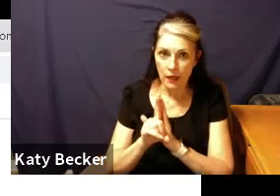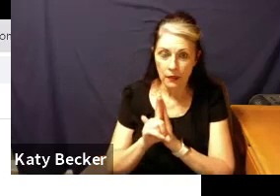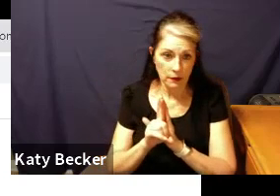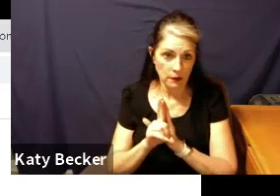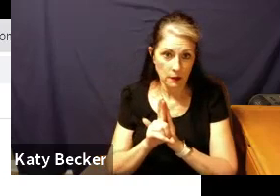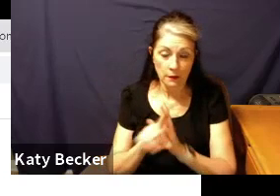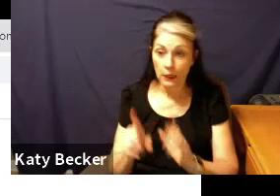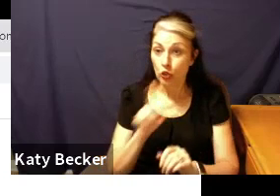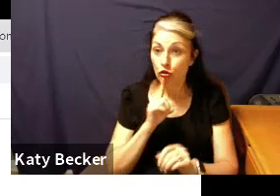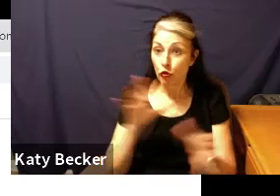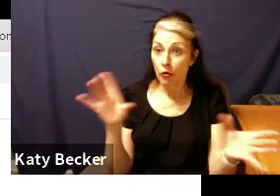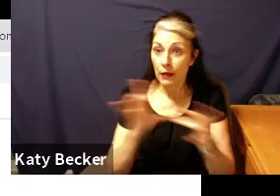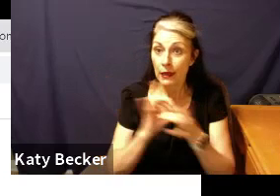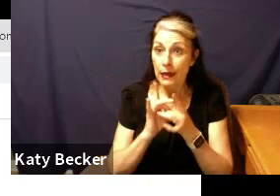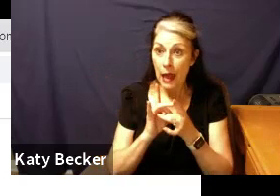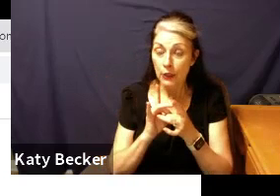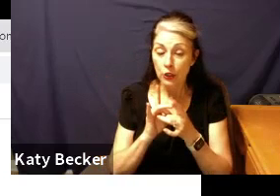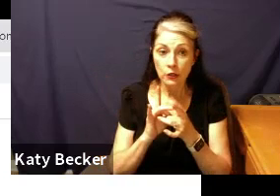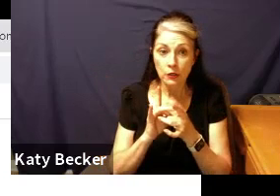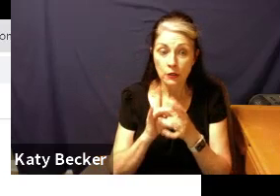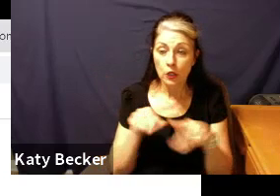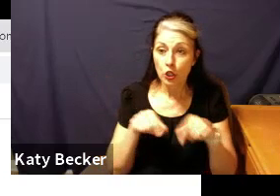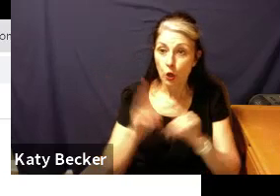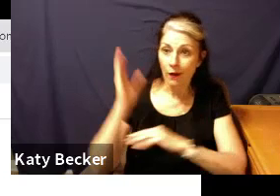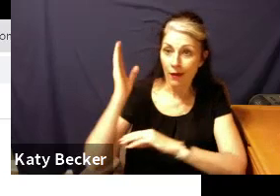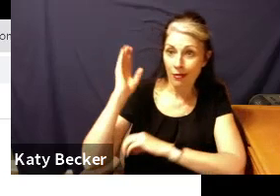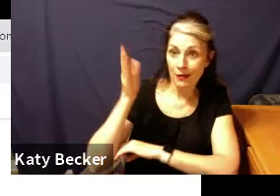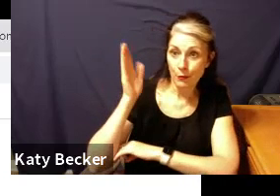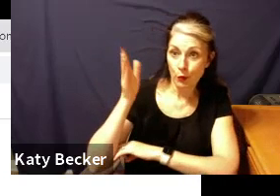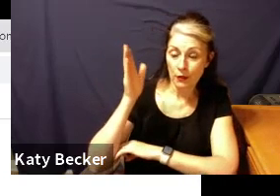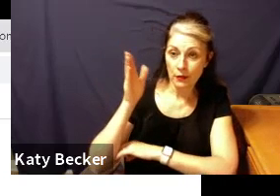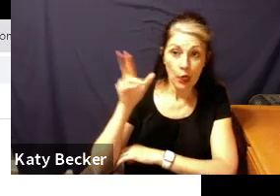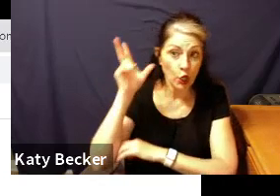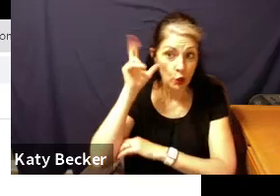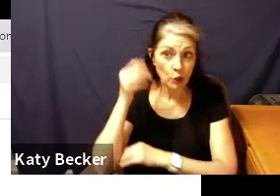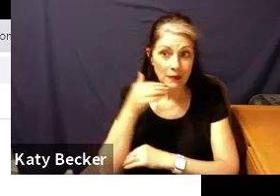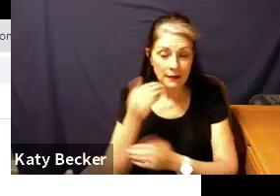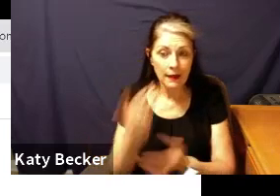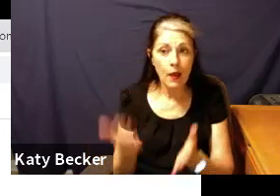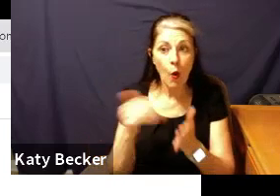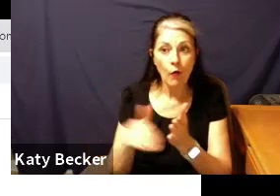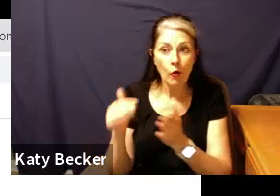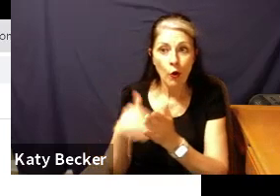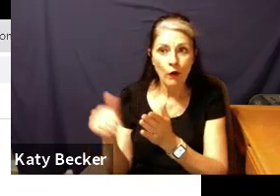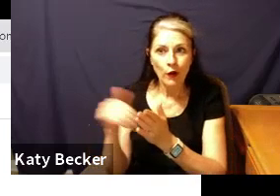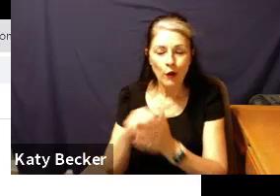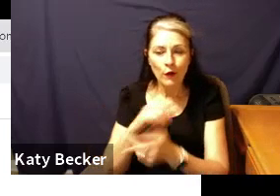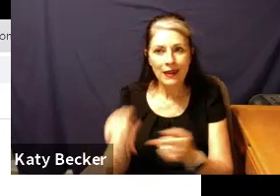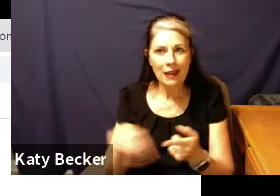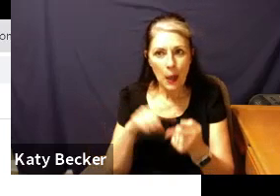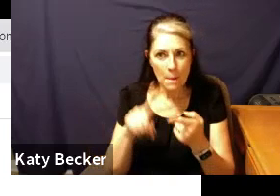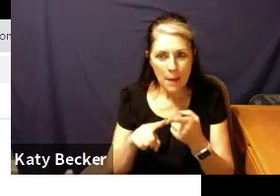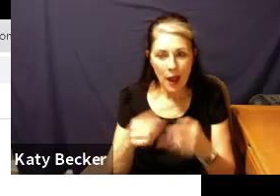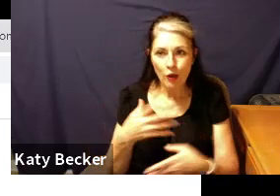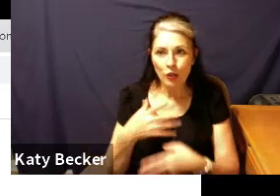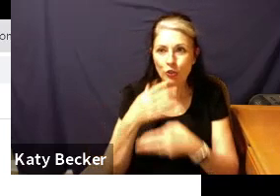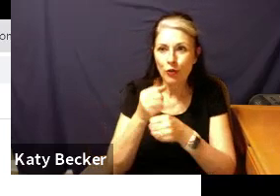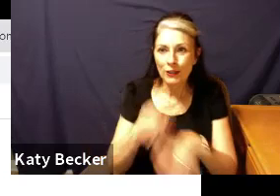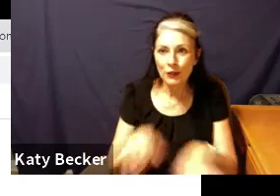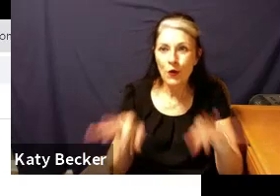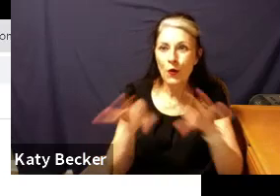to make those connections throughout this presentation, you heard me say over and over again about